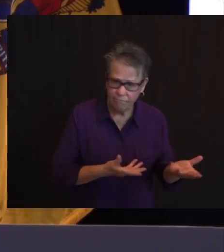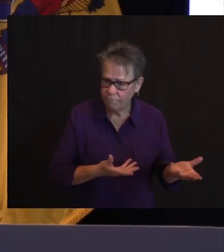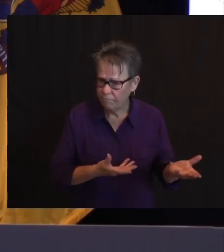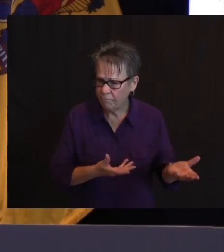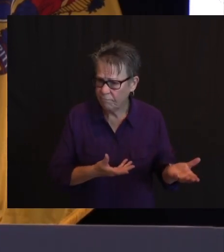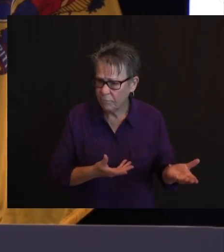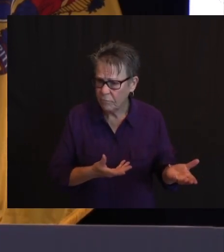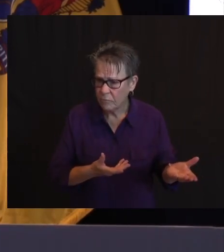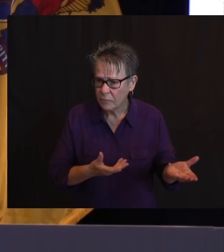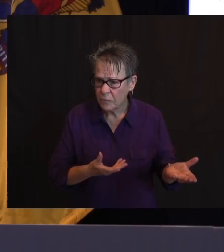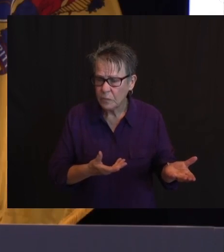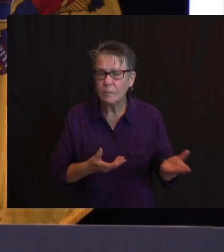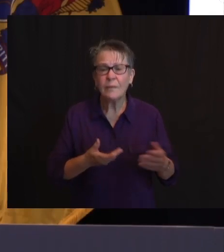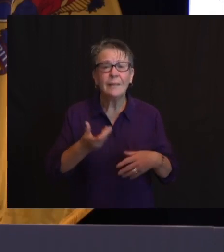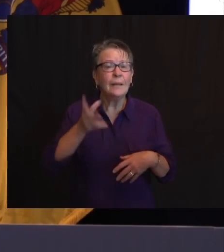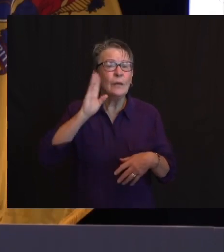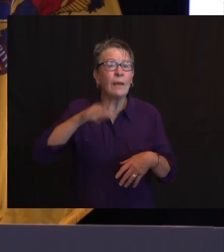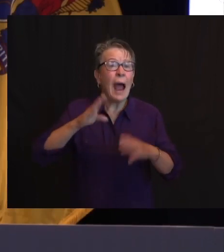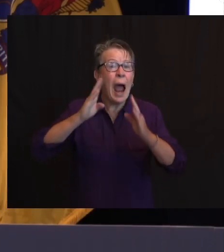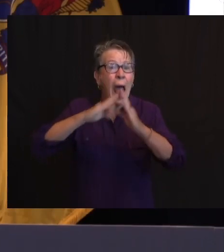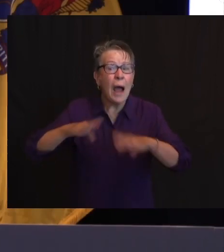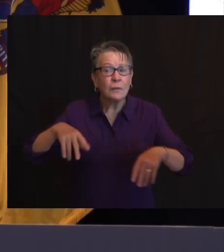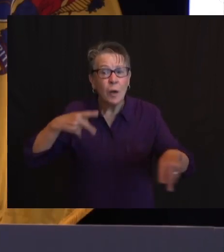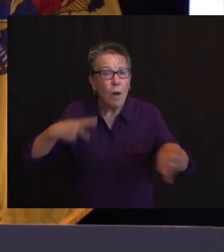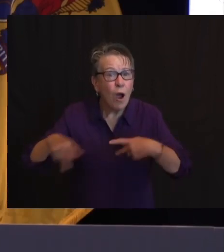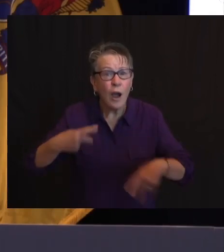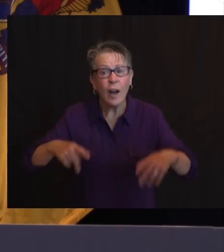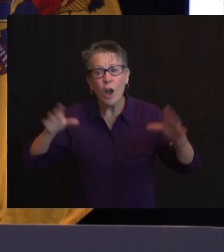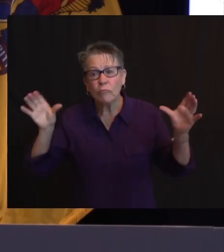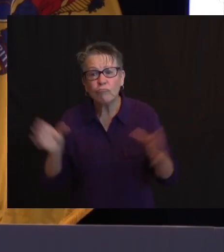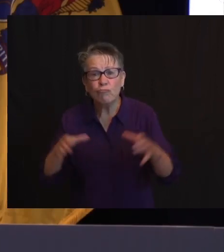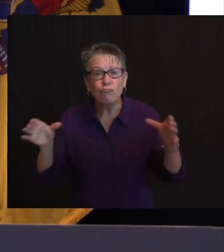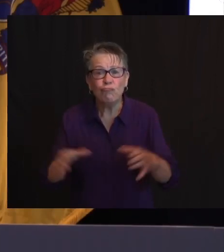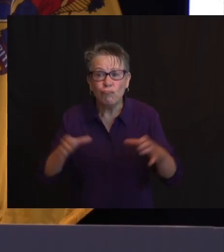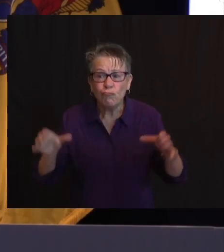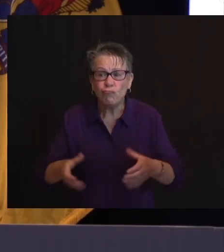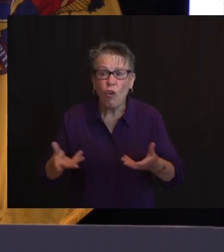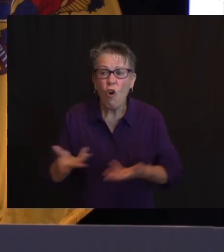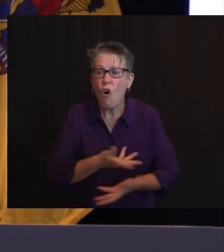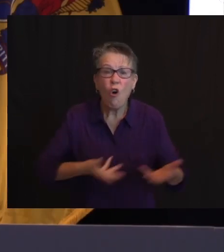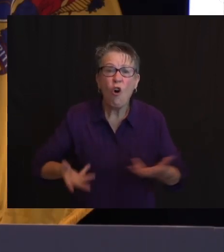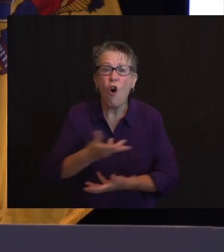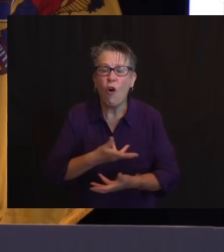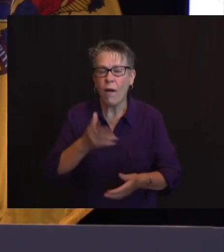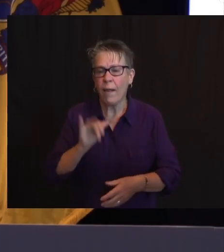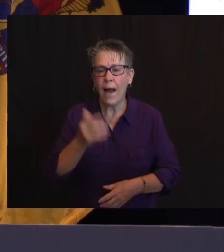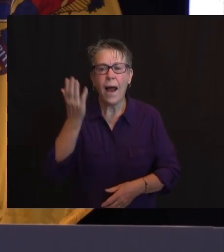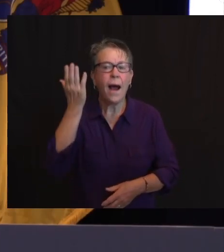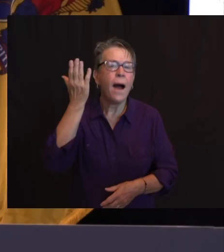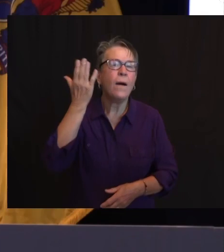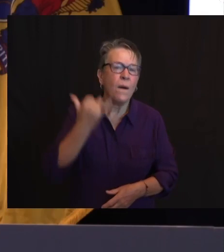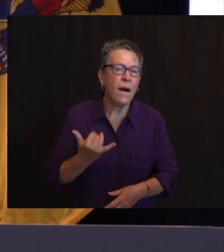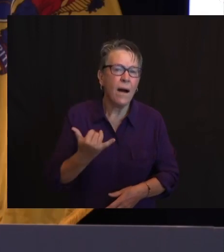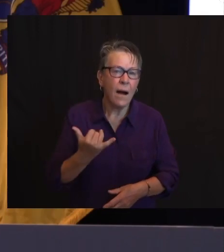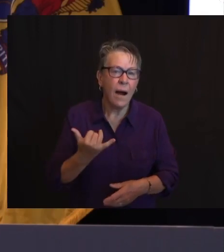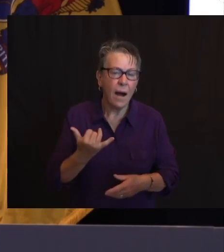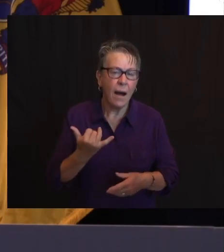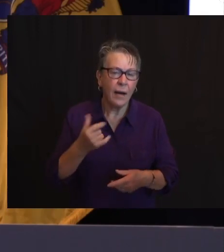parties, or at least a house party, is still on the list, unfortunately. That's a Monmouth a data